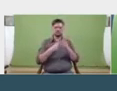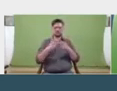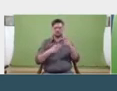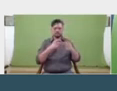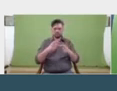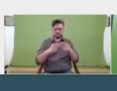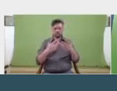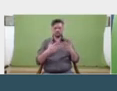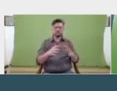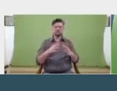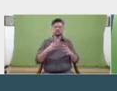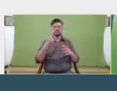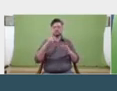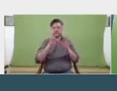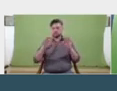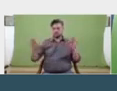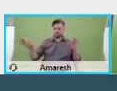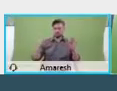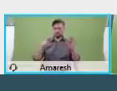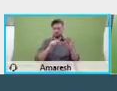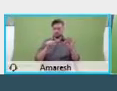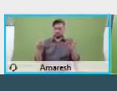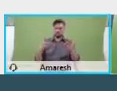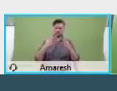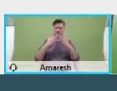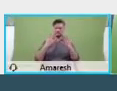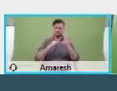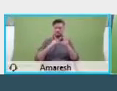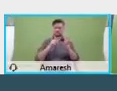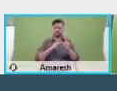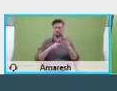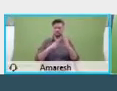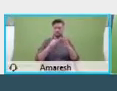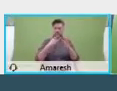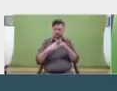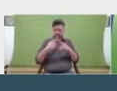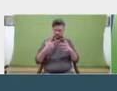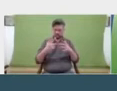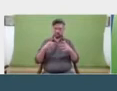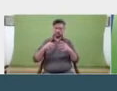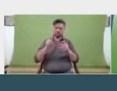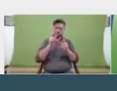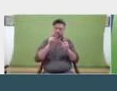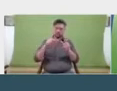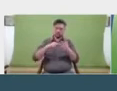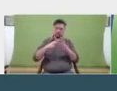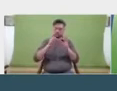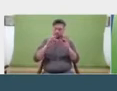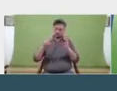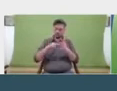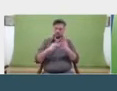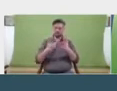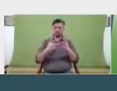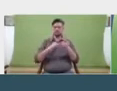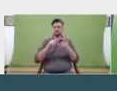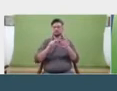the structure of a sentence that is syntax and then meaning that is the study of the semantics okay these are the